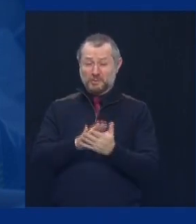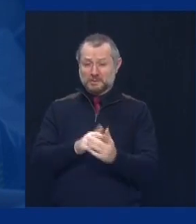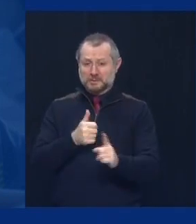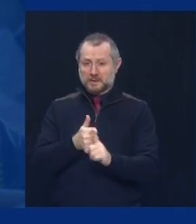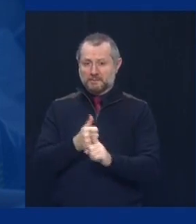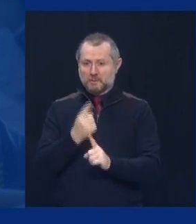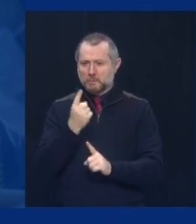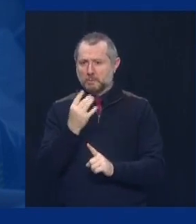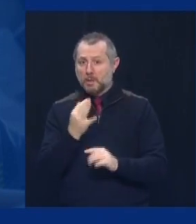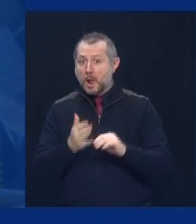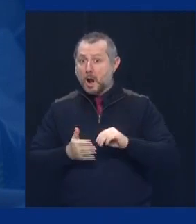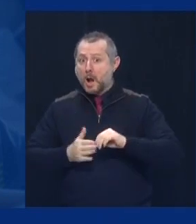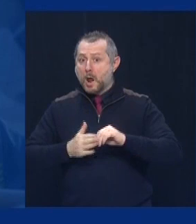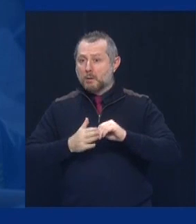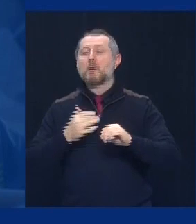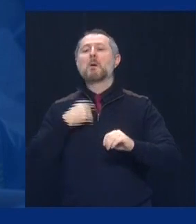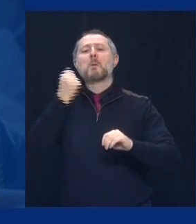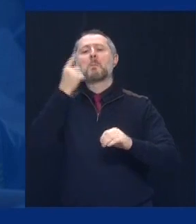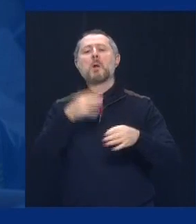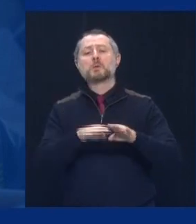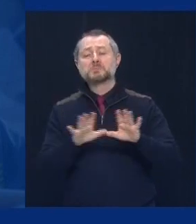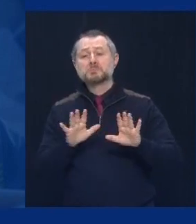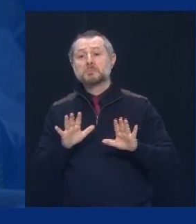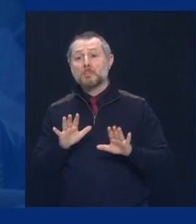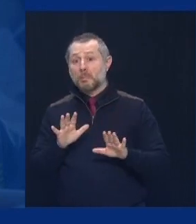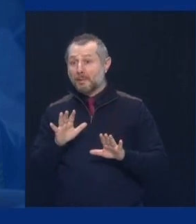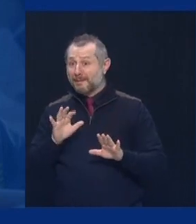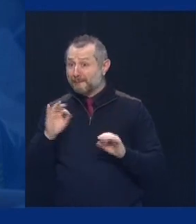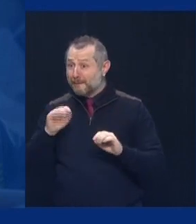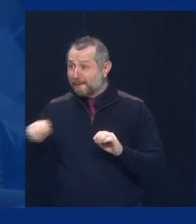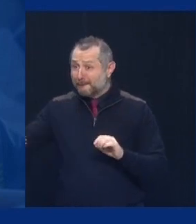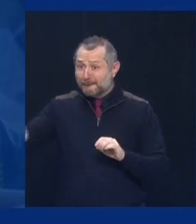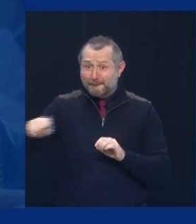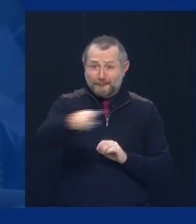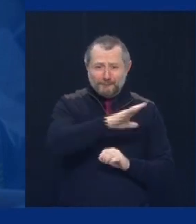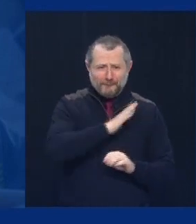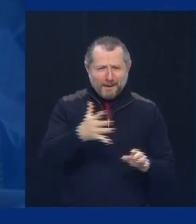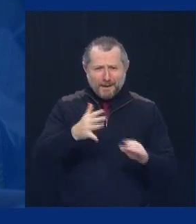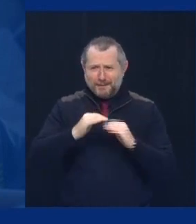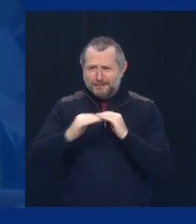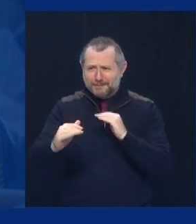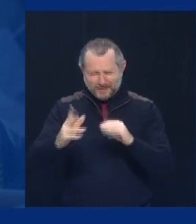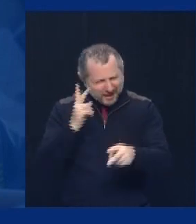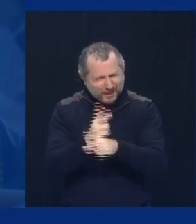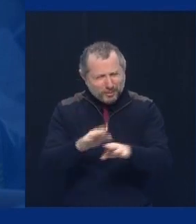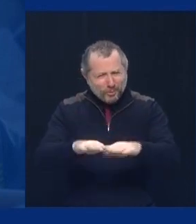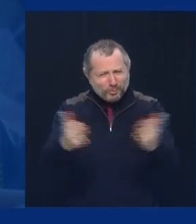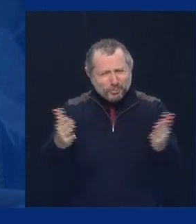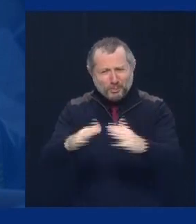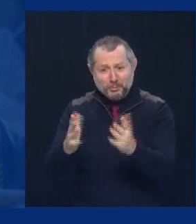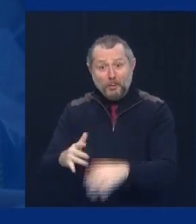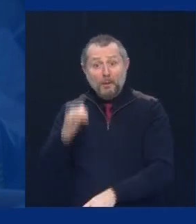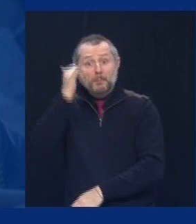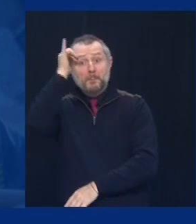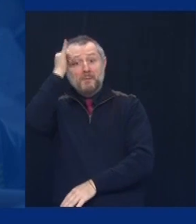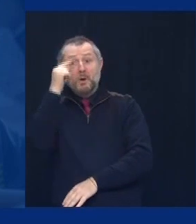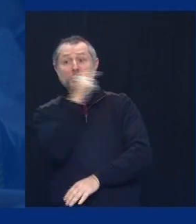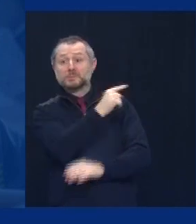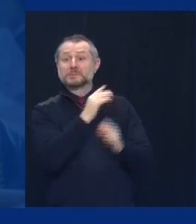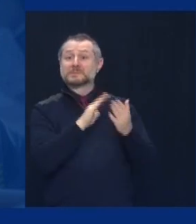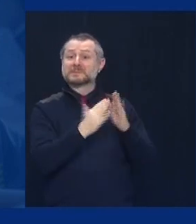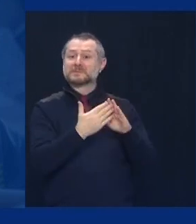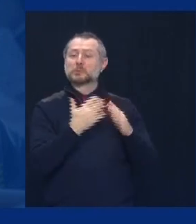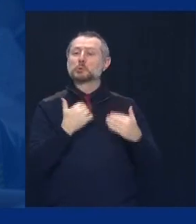should be open. City of Buffalo recently announced they're going to keep their schools